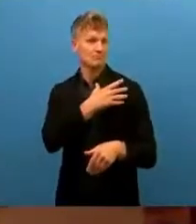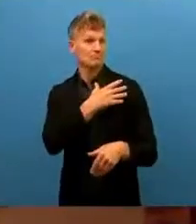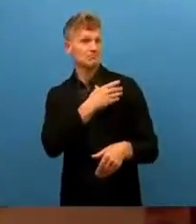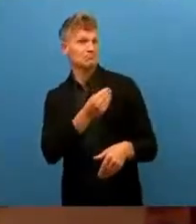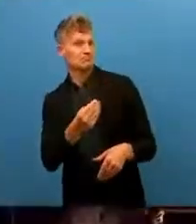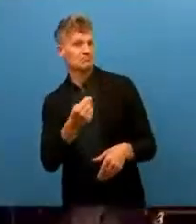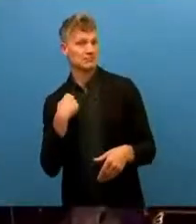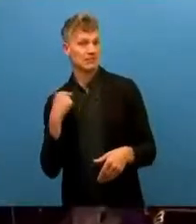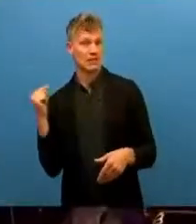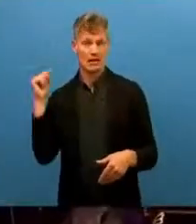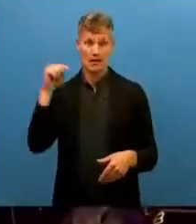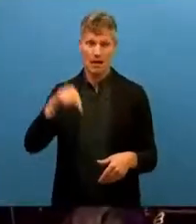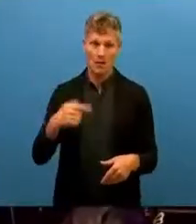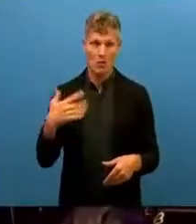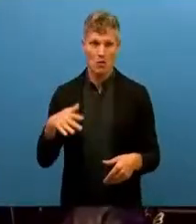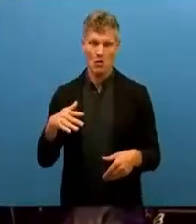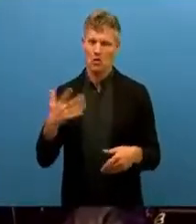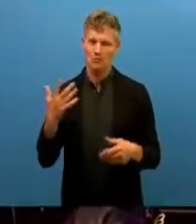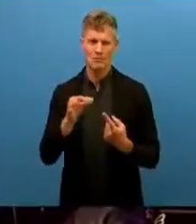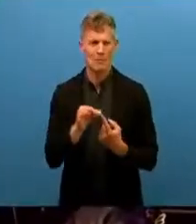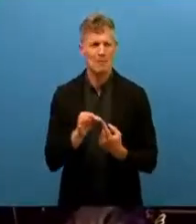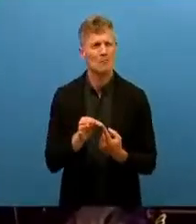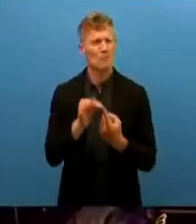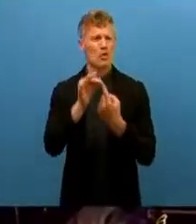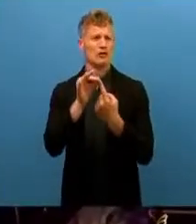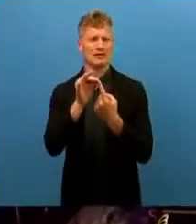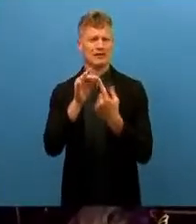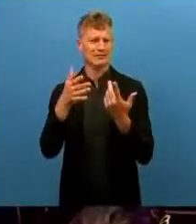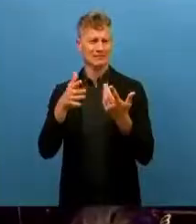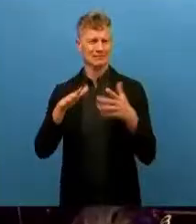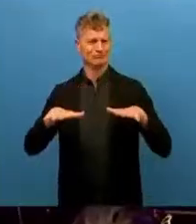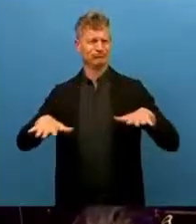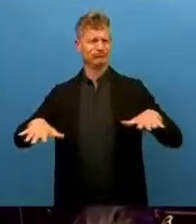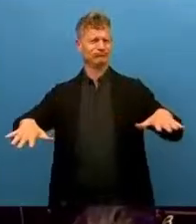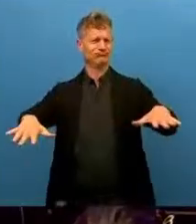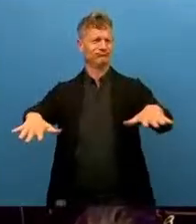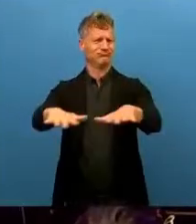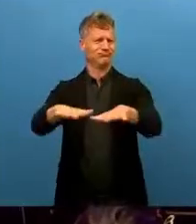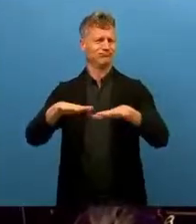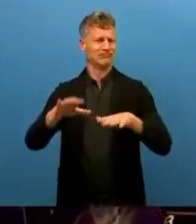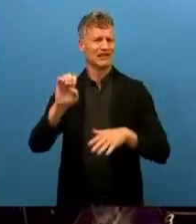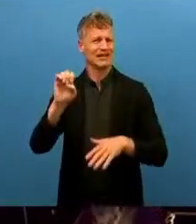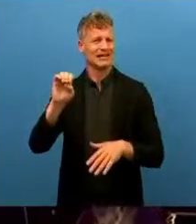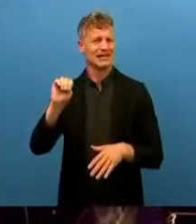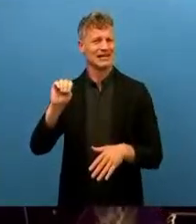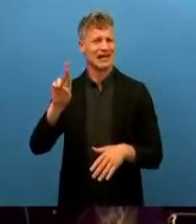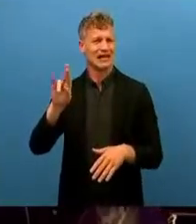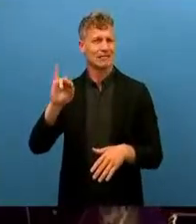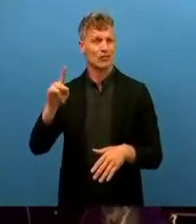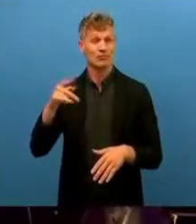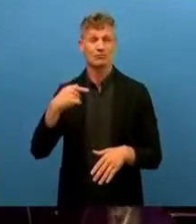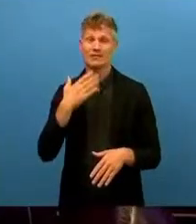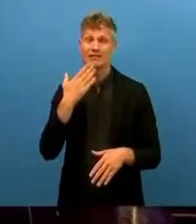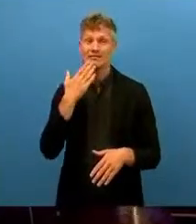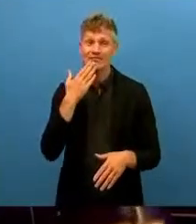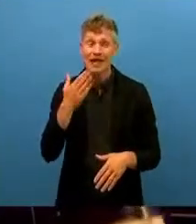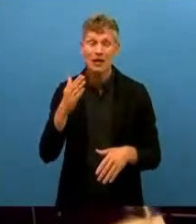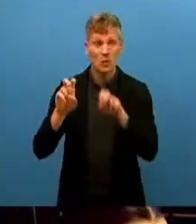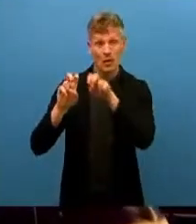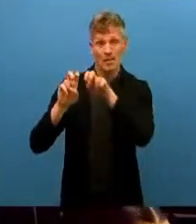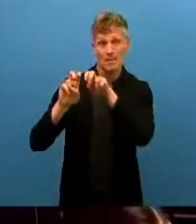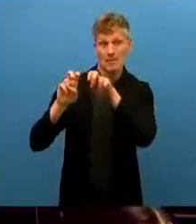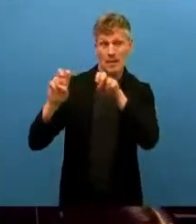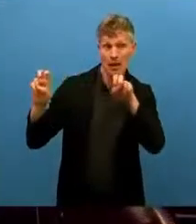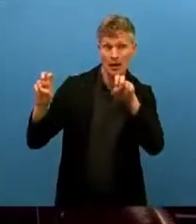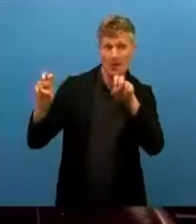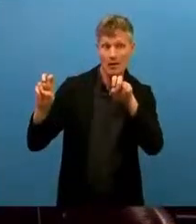important space here at EMRIP. I'm also grateful to those who made statements on the panel up here with me, and also